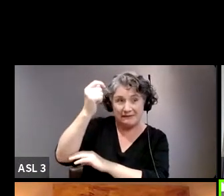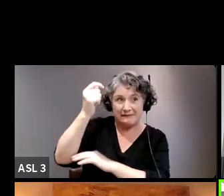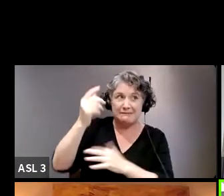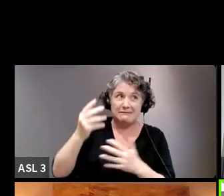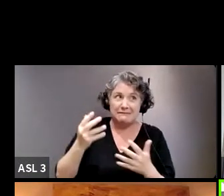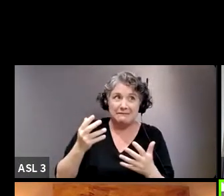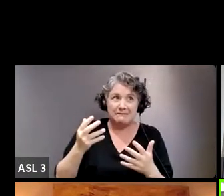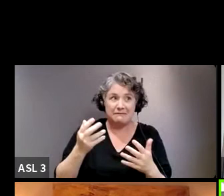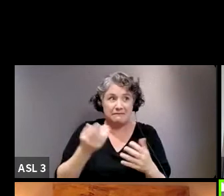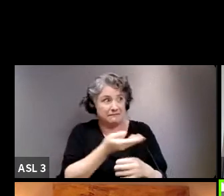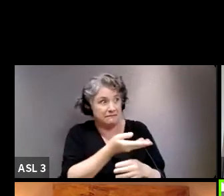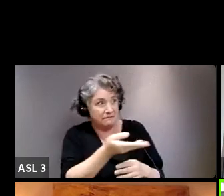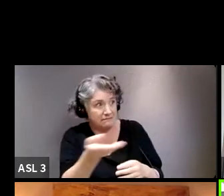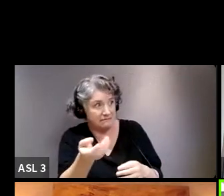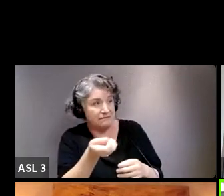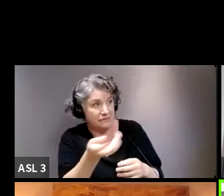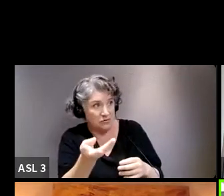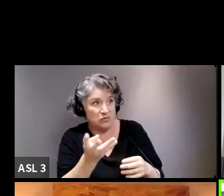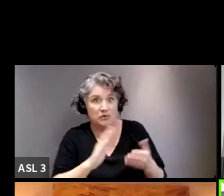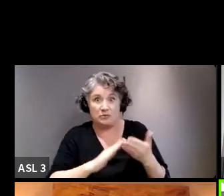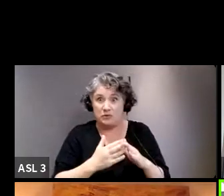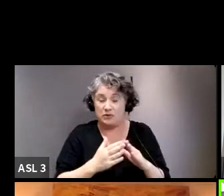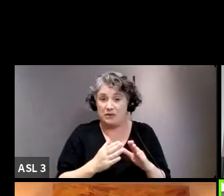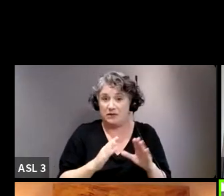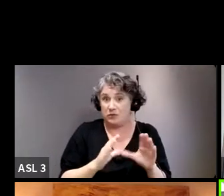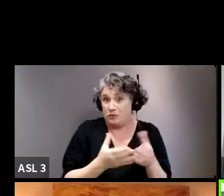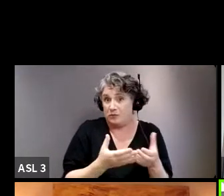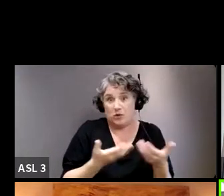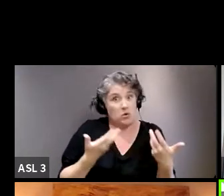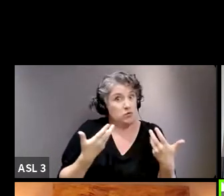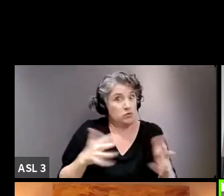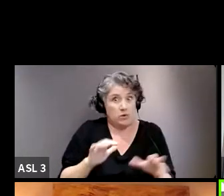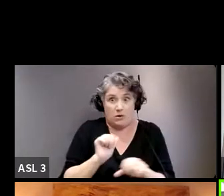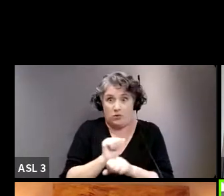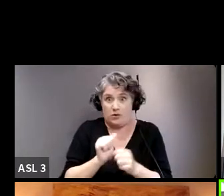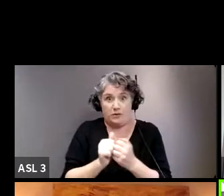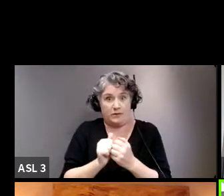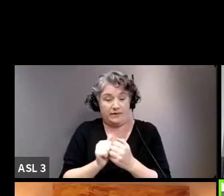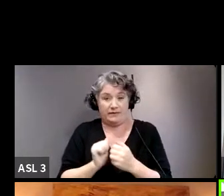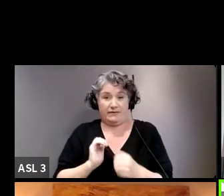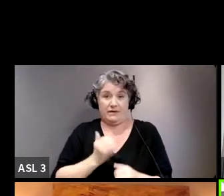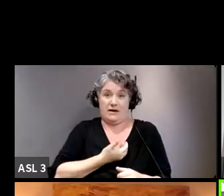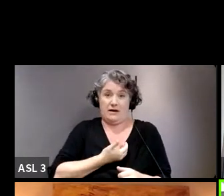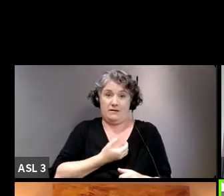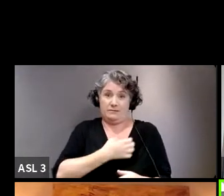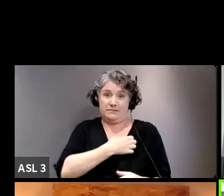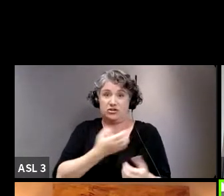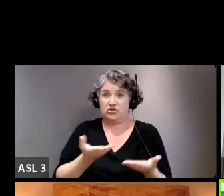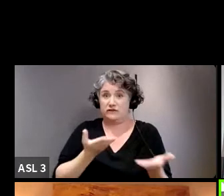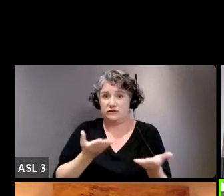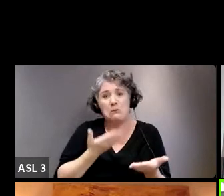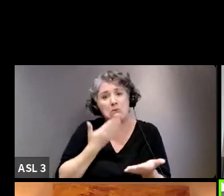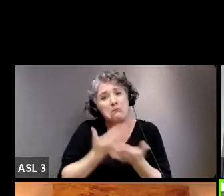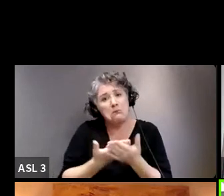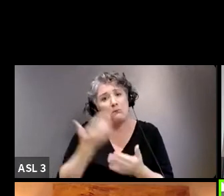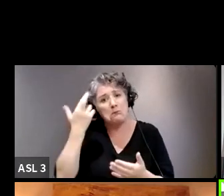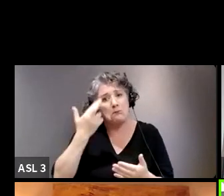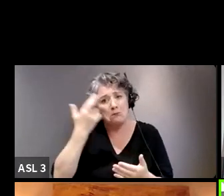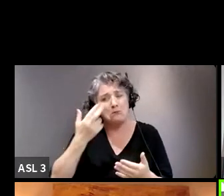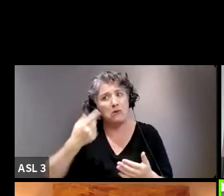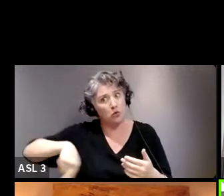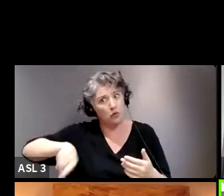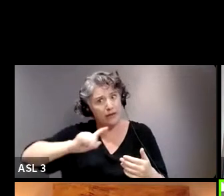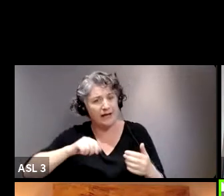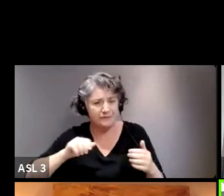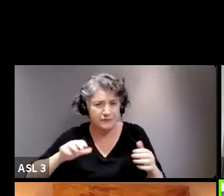of community groups who currently do not want to work with the auto police service for very legitimate reasons that we are going to have to address